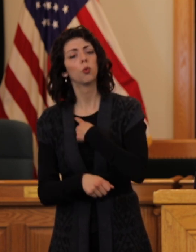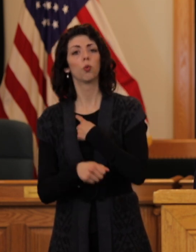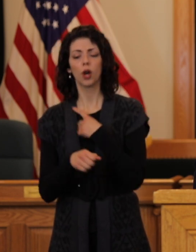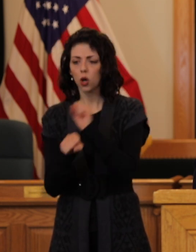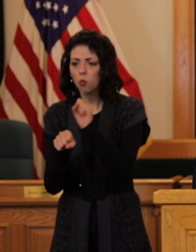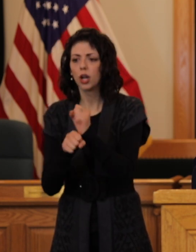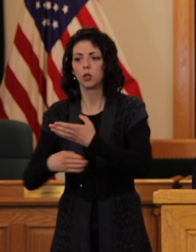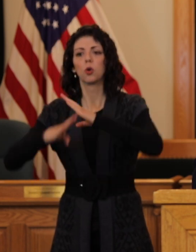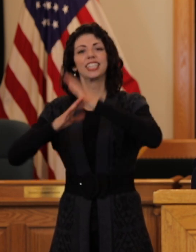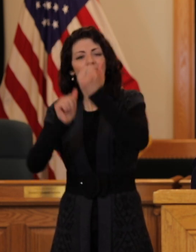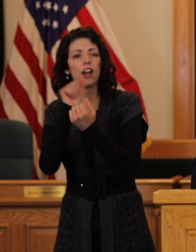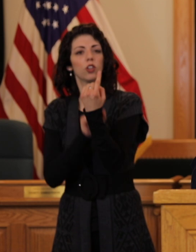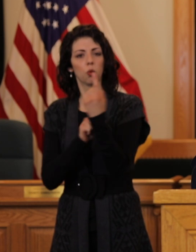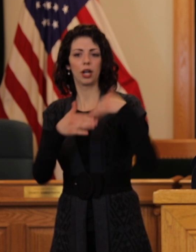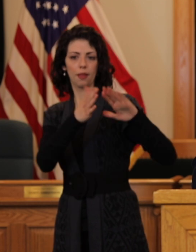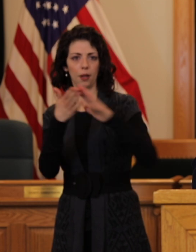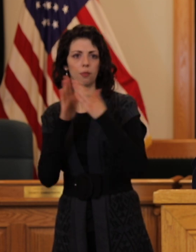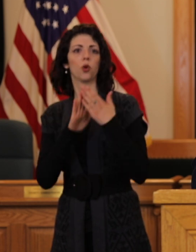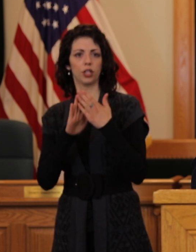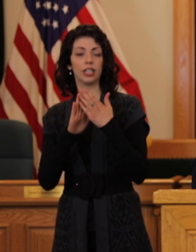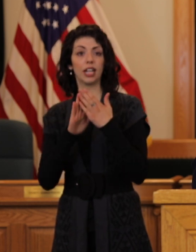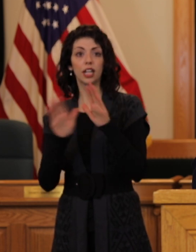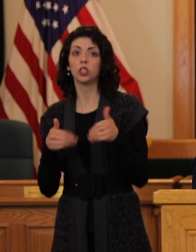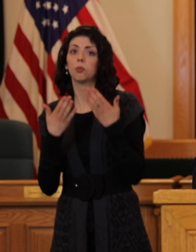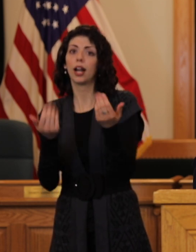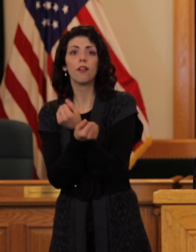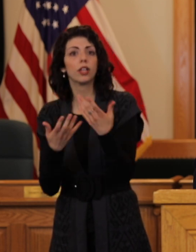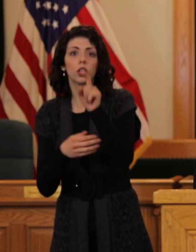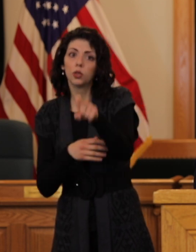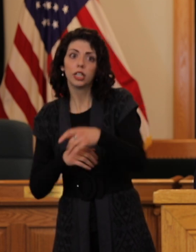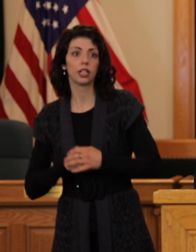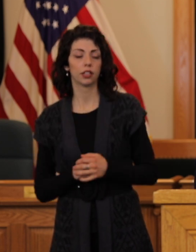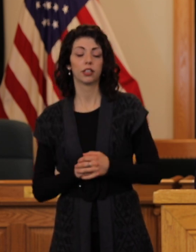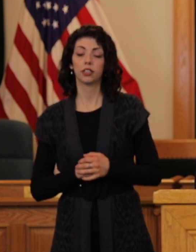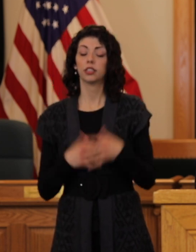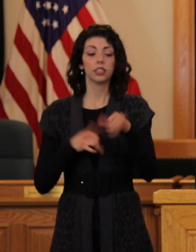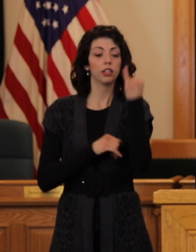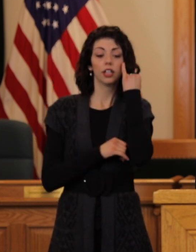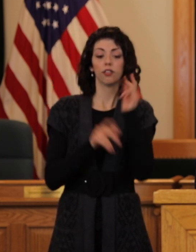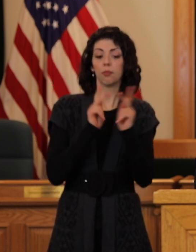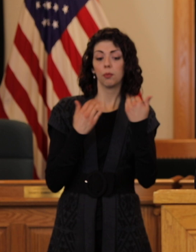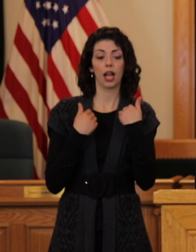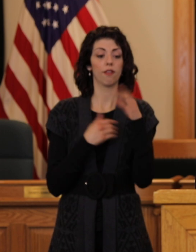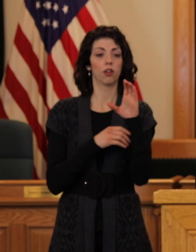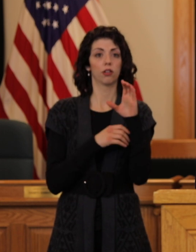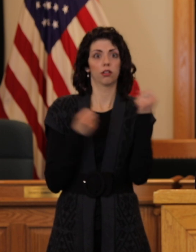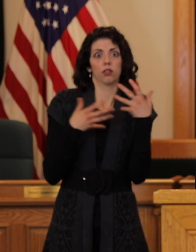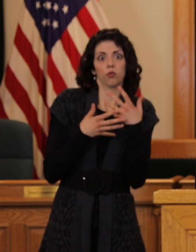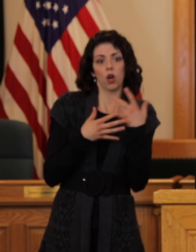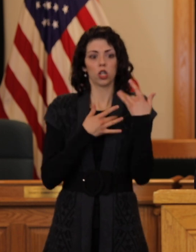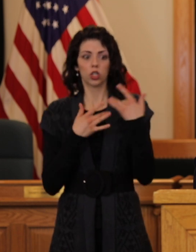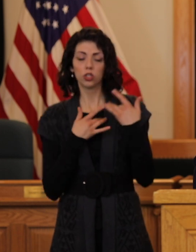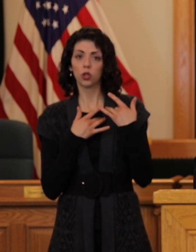to our community for your general health needs right here at home. Even with COVID-19 concerns, people will still need